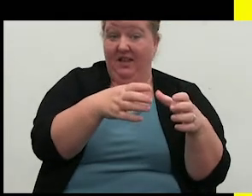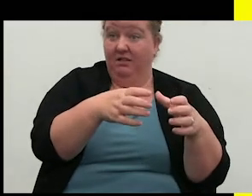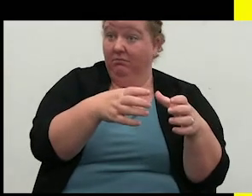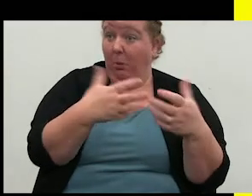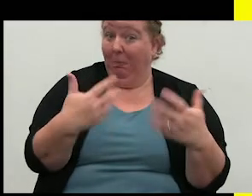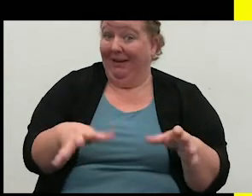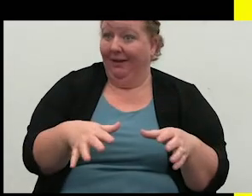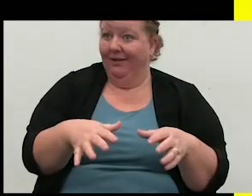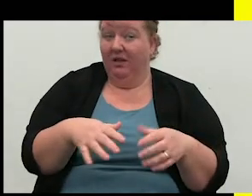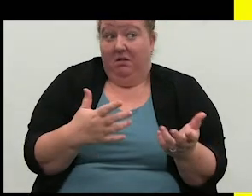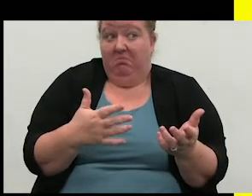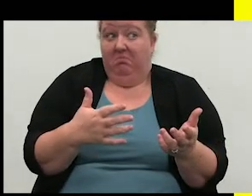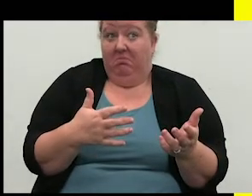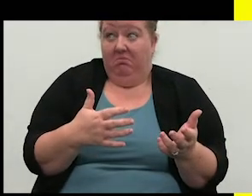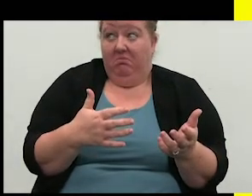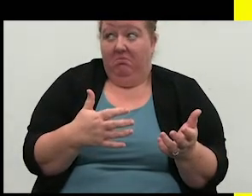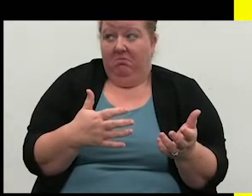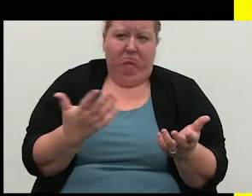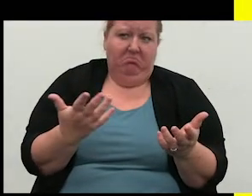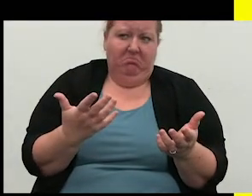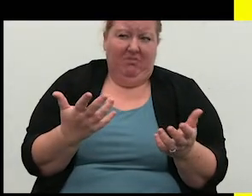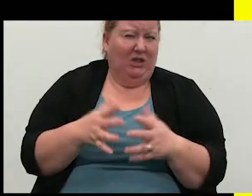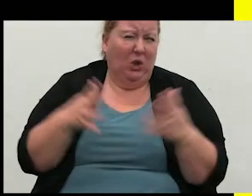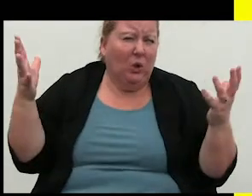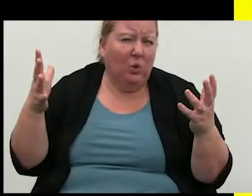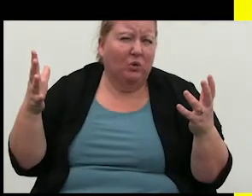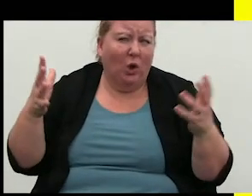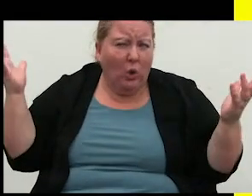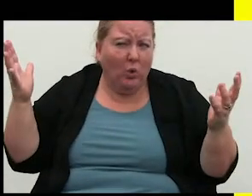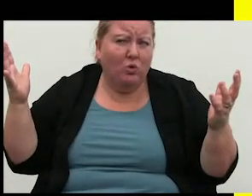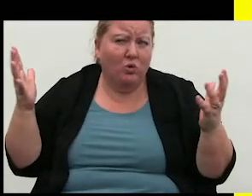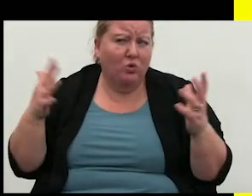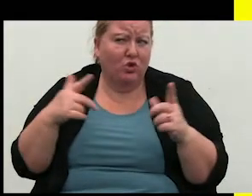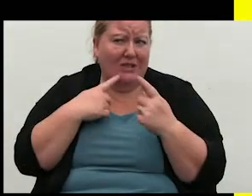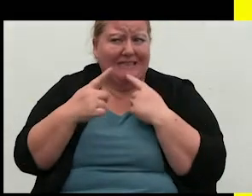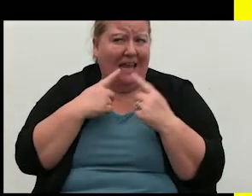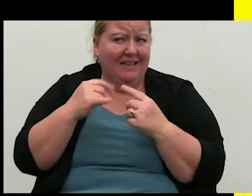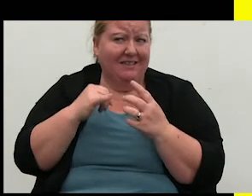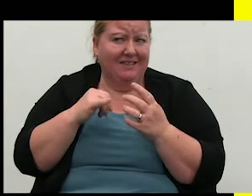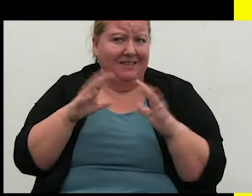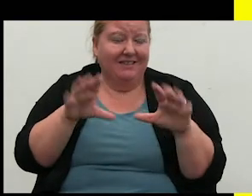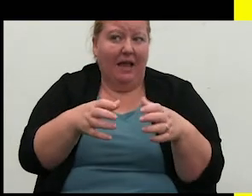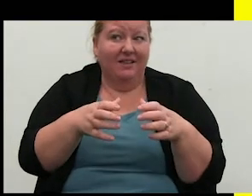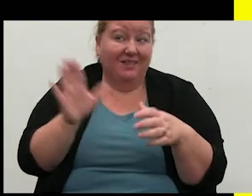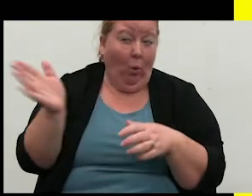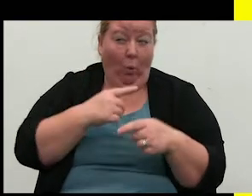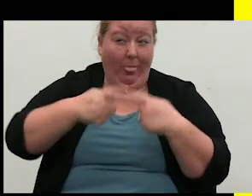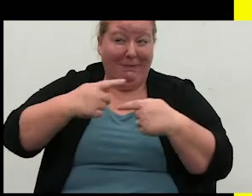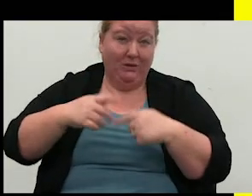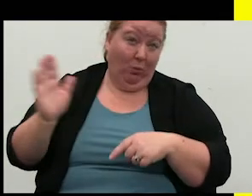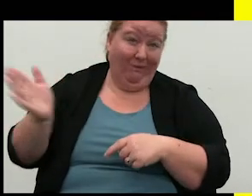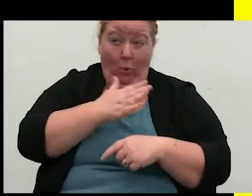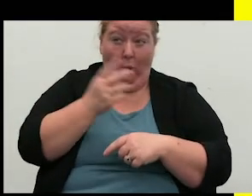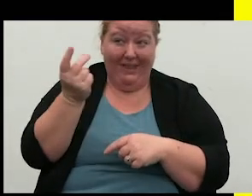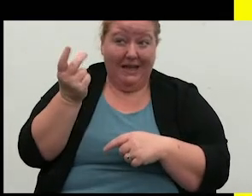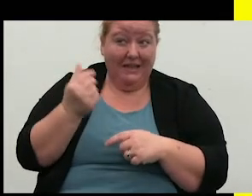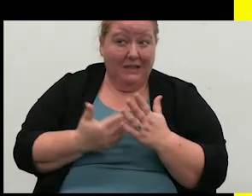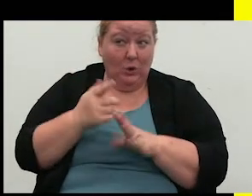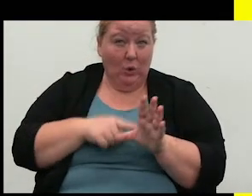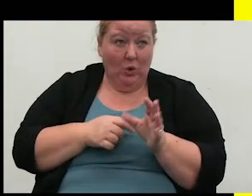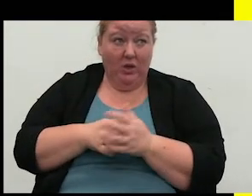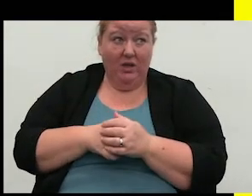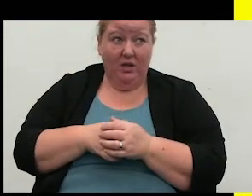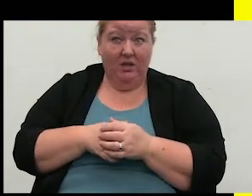did this, and they said, but it's a huge, huge data set. It's all the meters of all the taxis in New